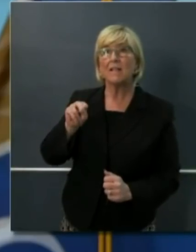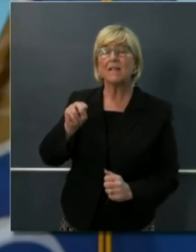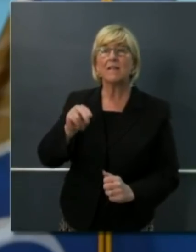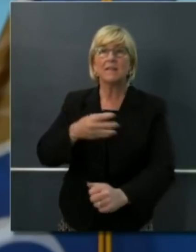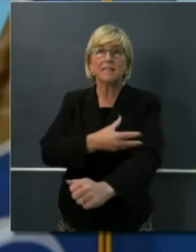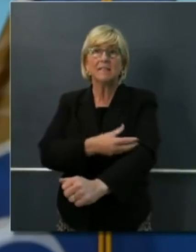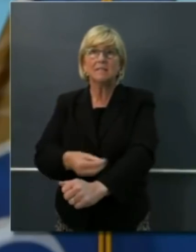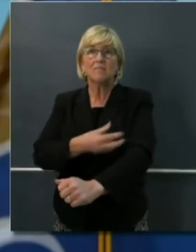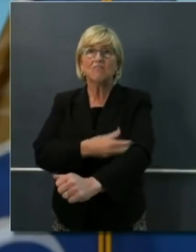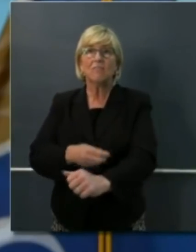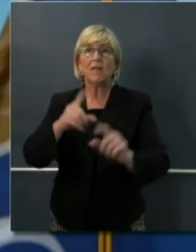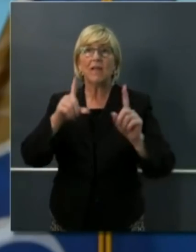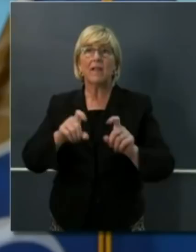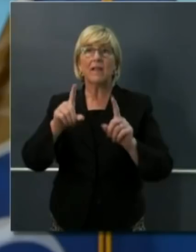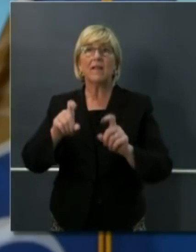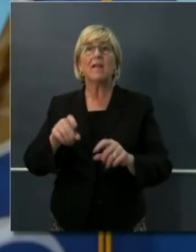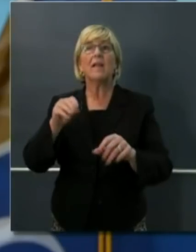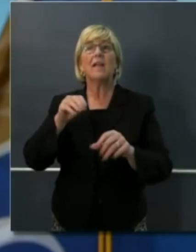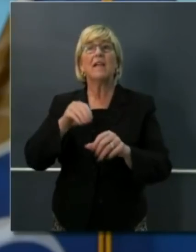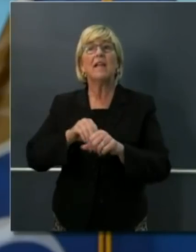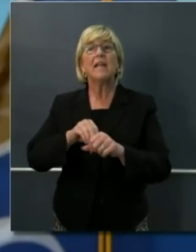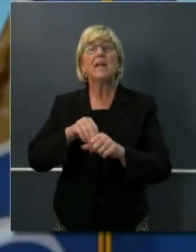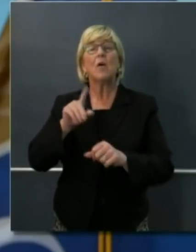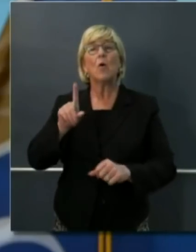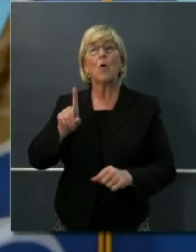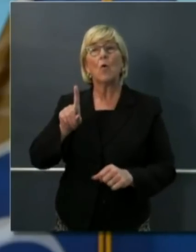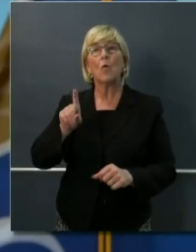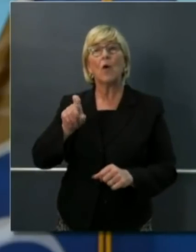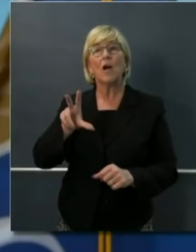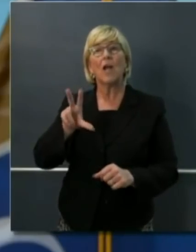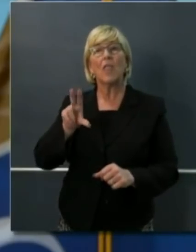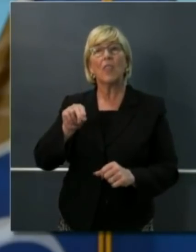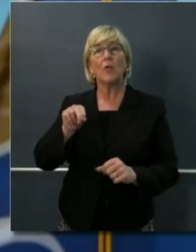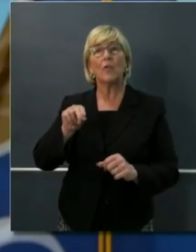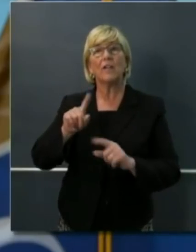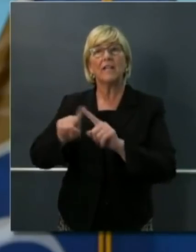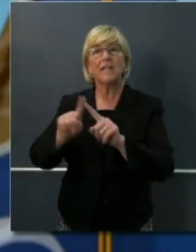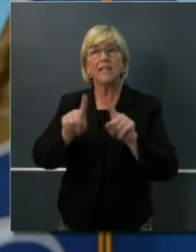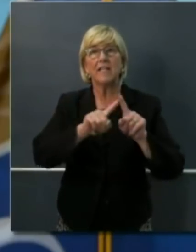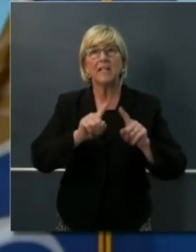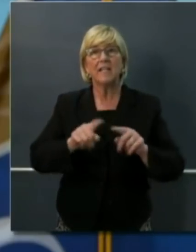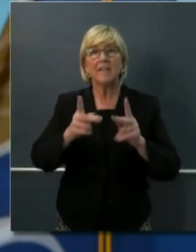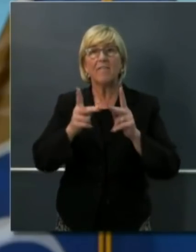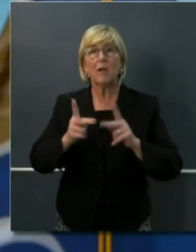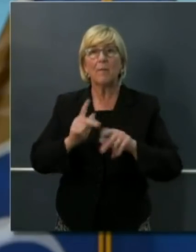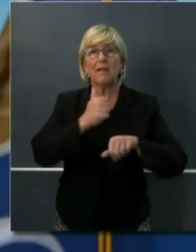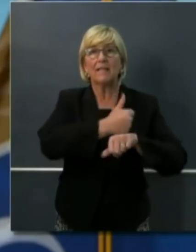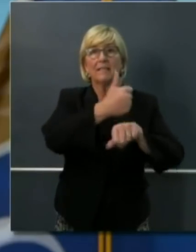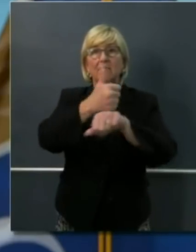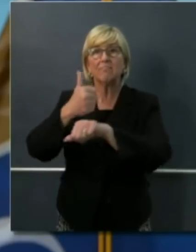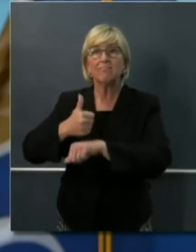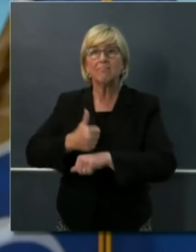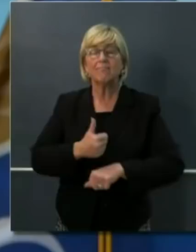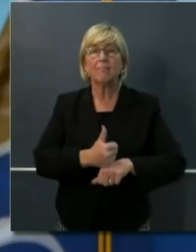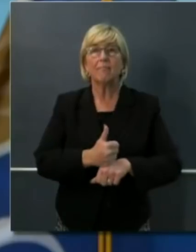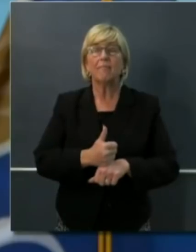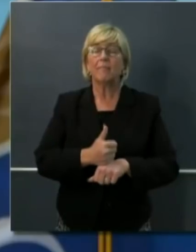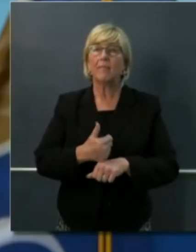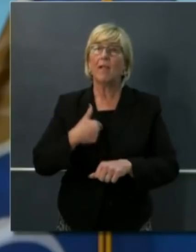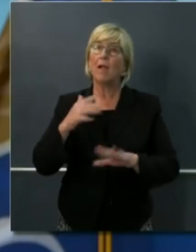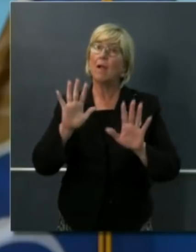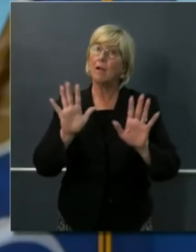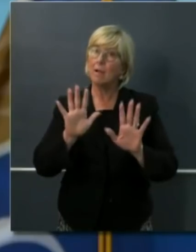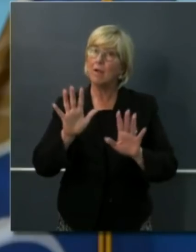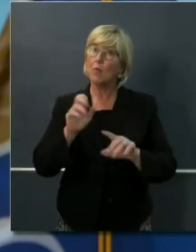at 130 facilities in the state of California. I caution people in this space, as I've been cautioned in this